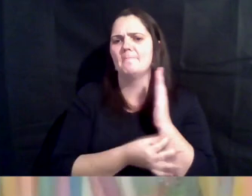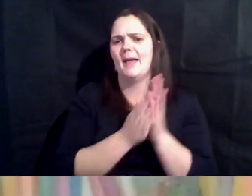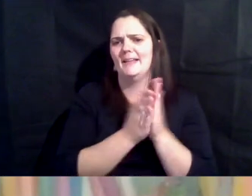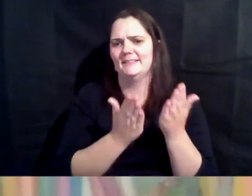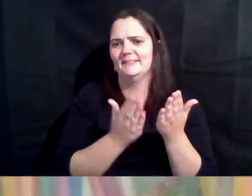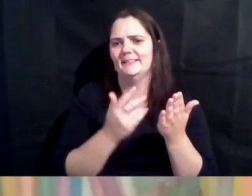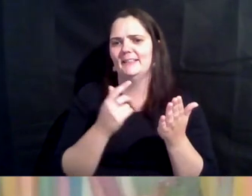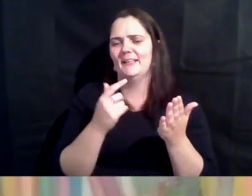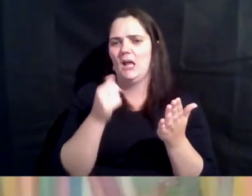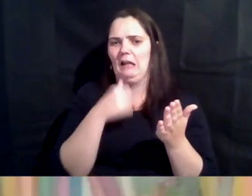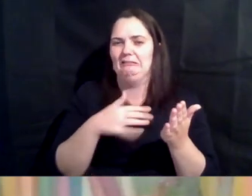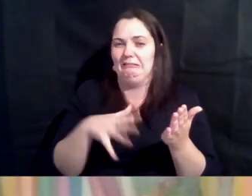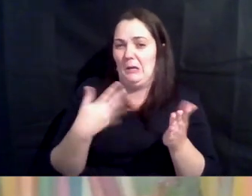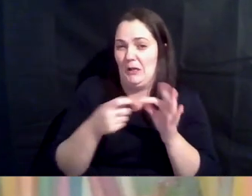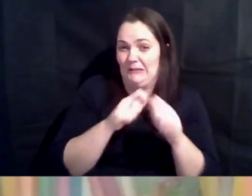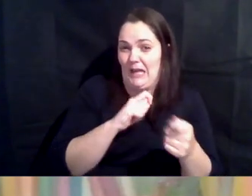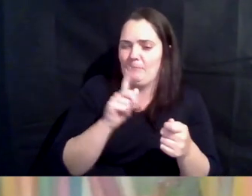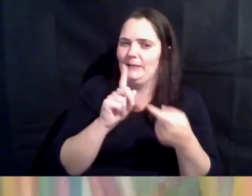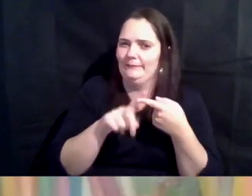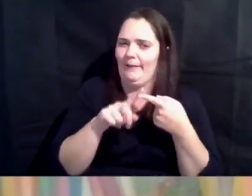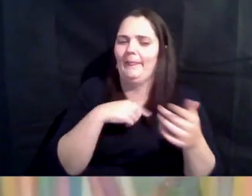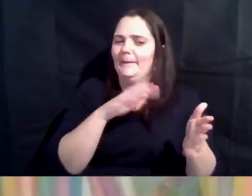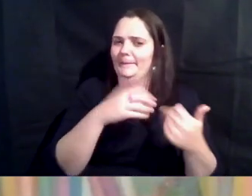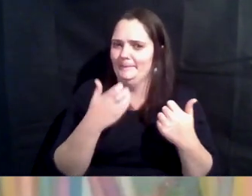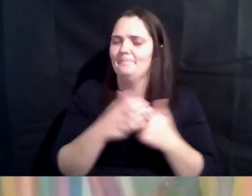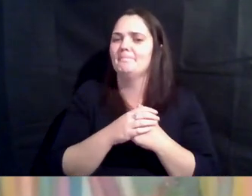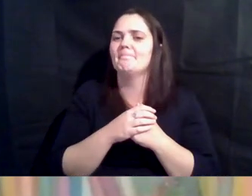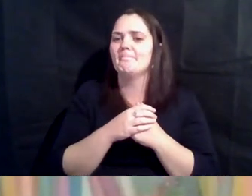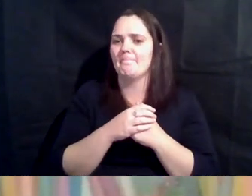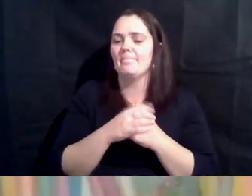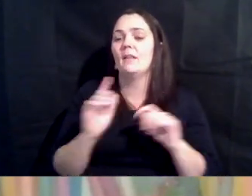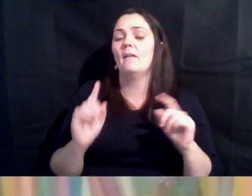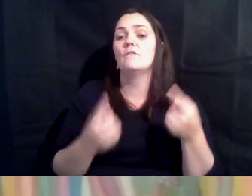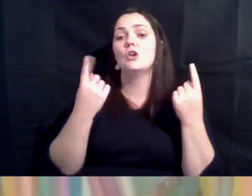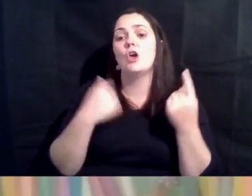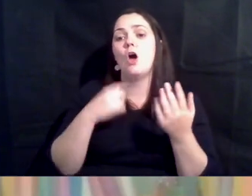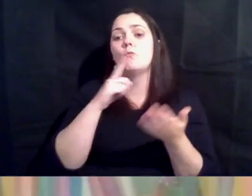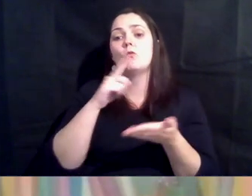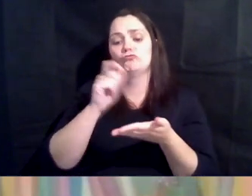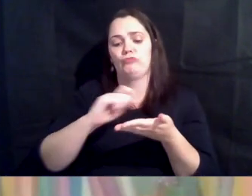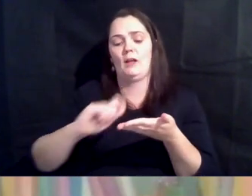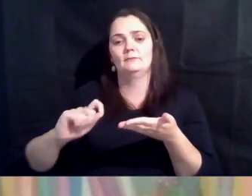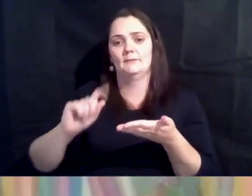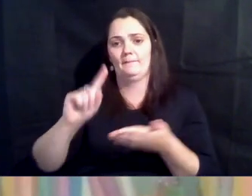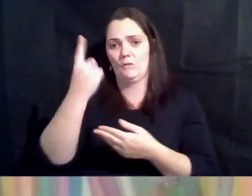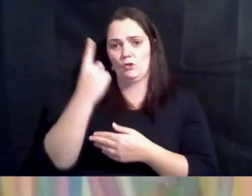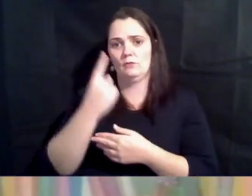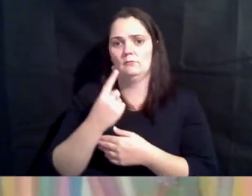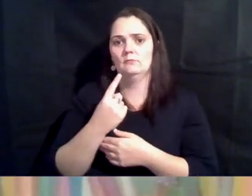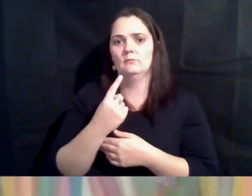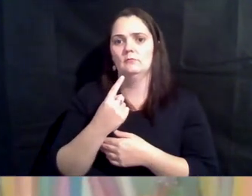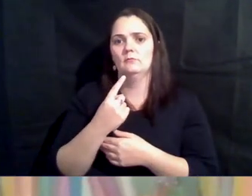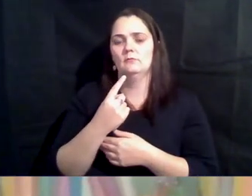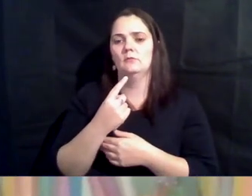in there too. So I'm going to write first, given this is a zine about houseplants. I'm going to just say